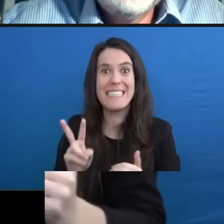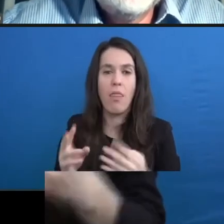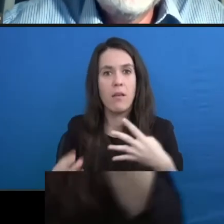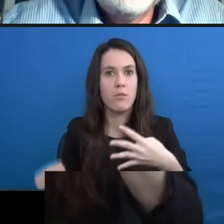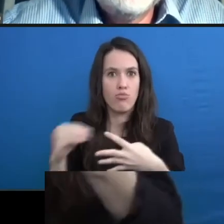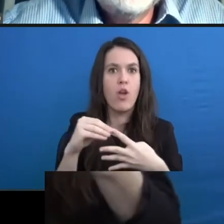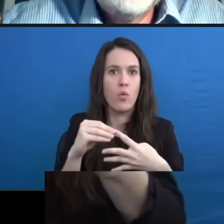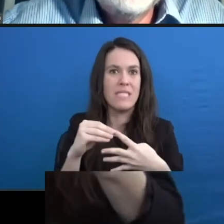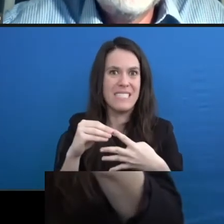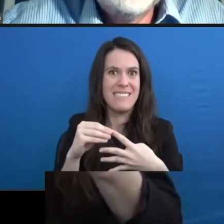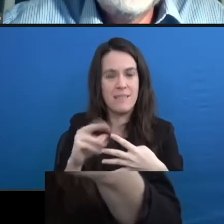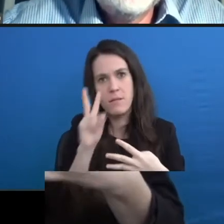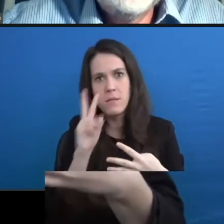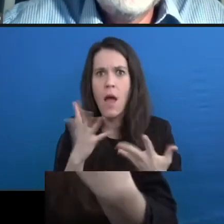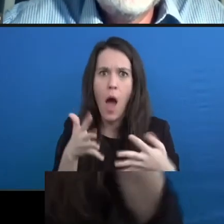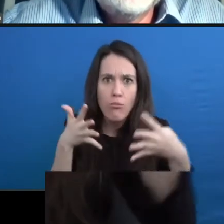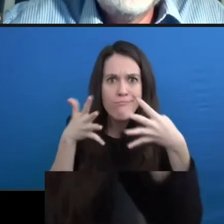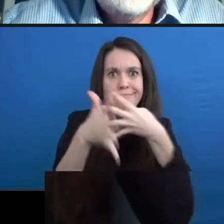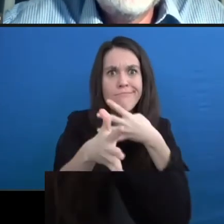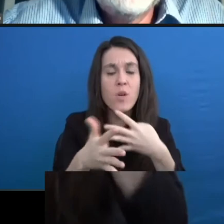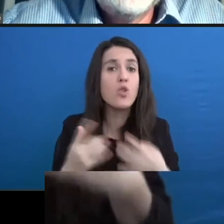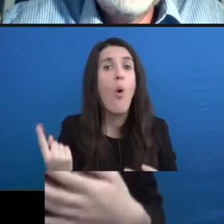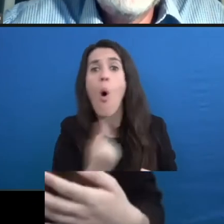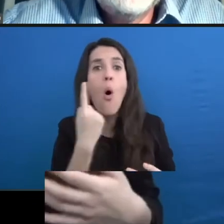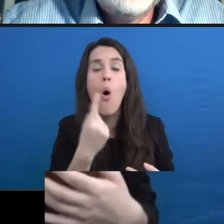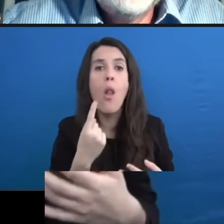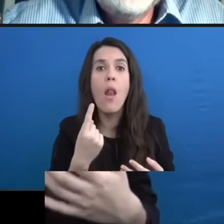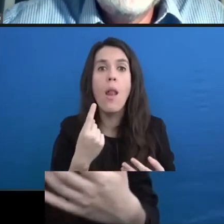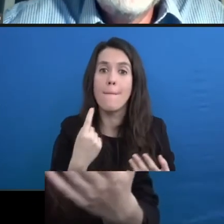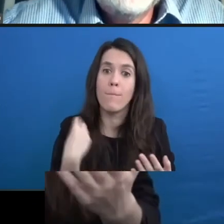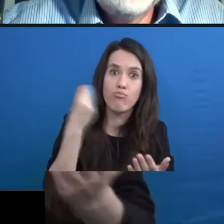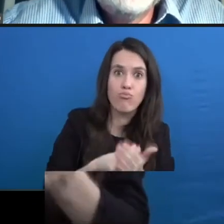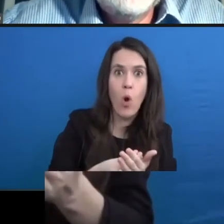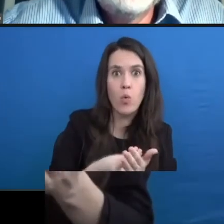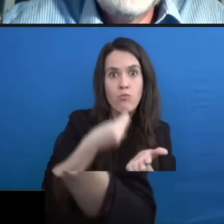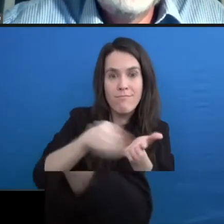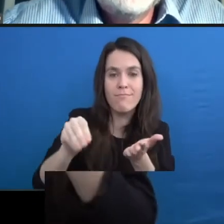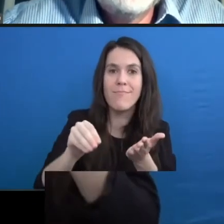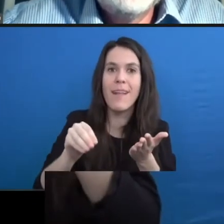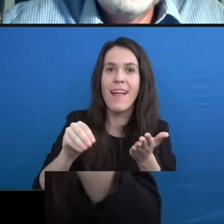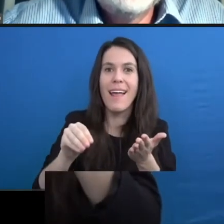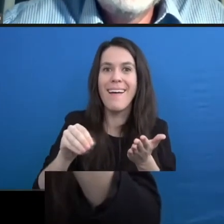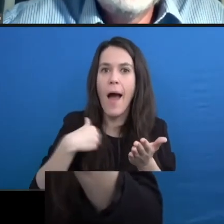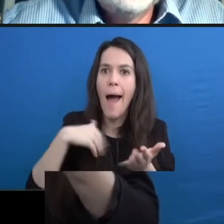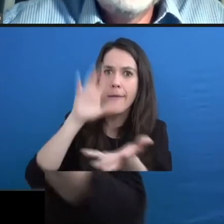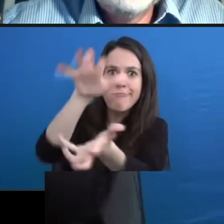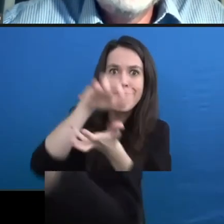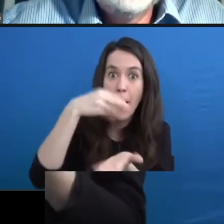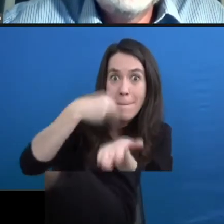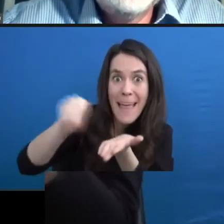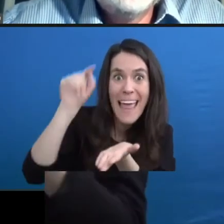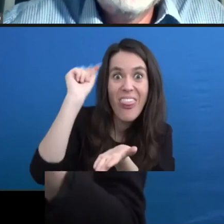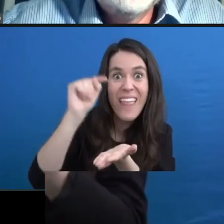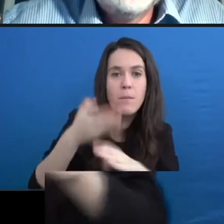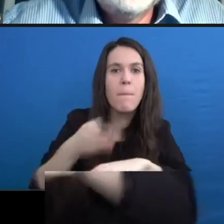have. Basically, all procurement organizations do have some sort of a checklist that, you know, with a list of